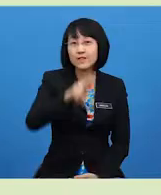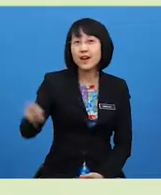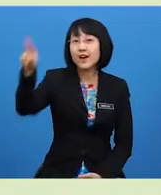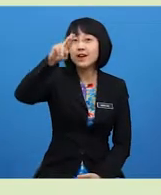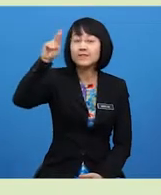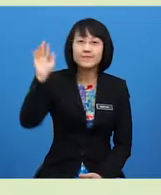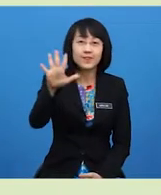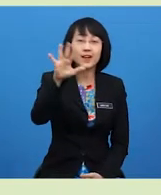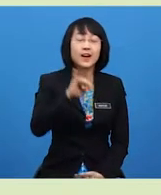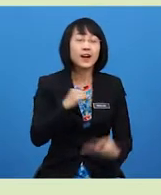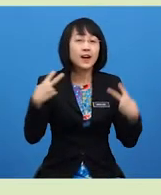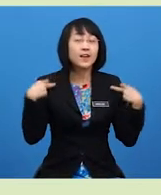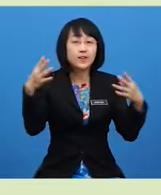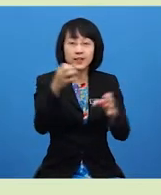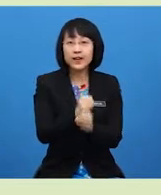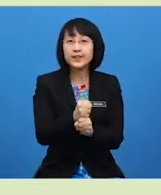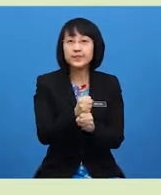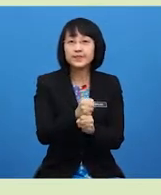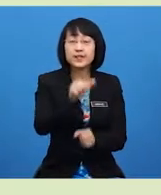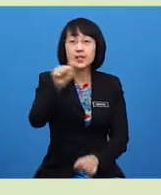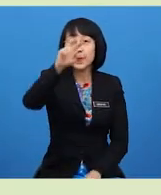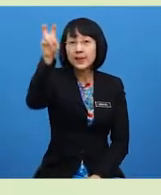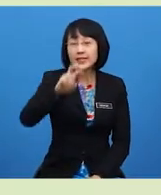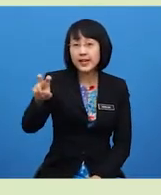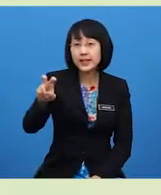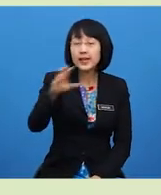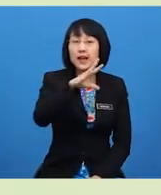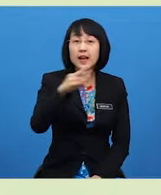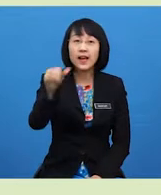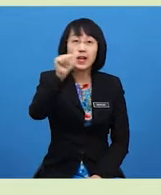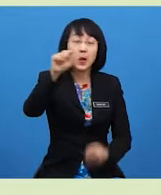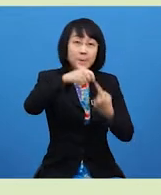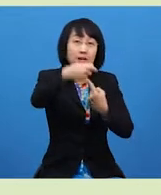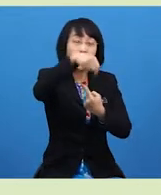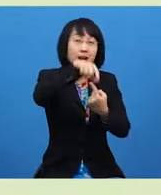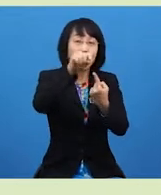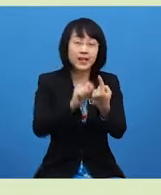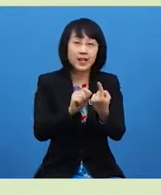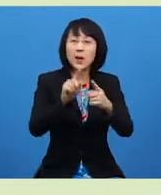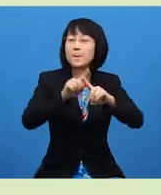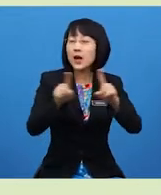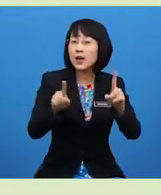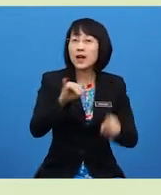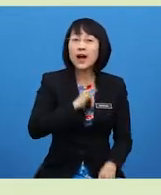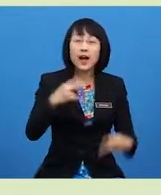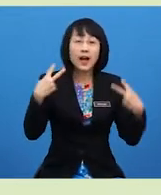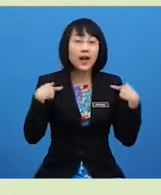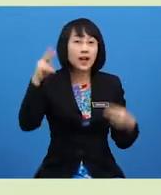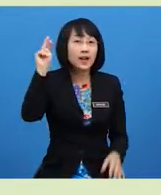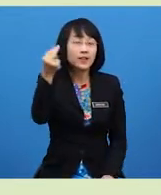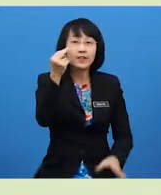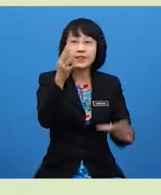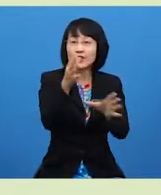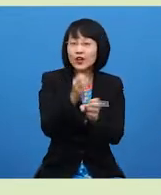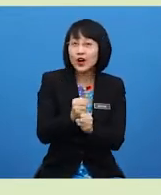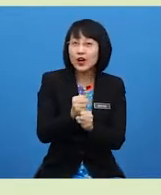5, I've got a pizza and a banana, but I haven't